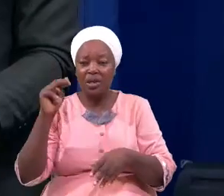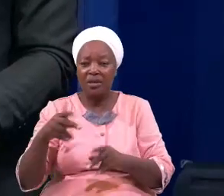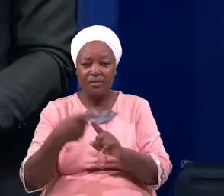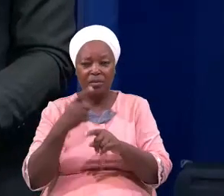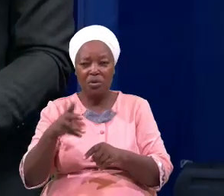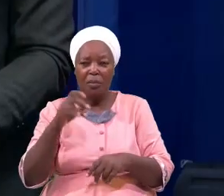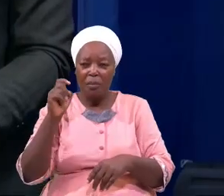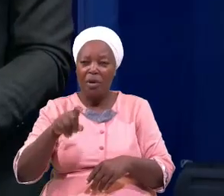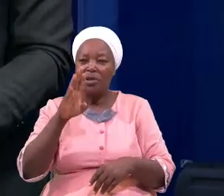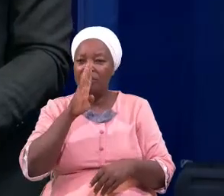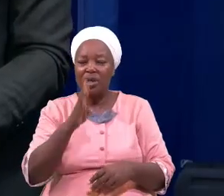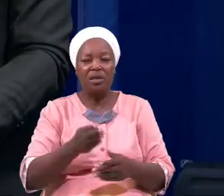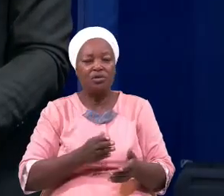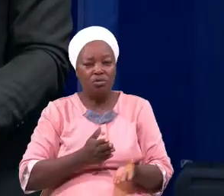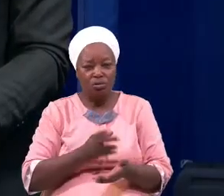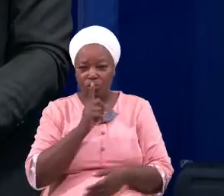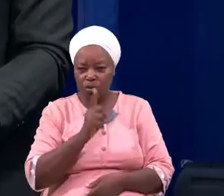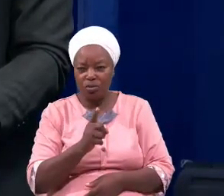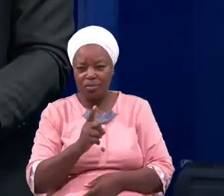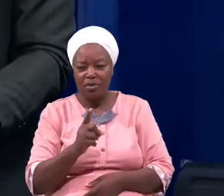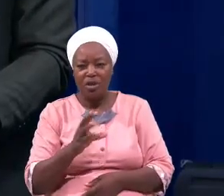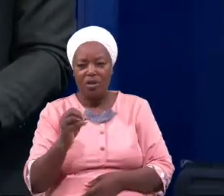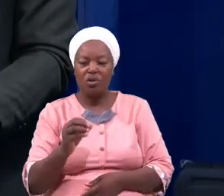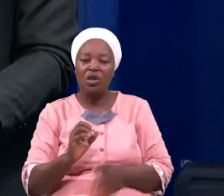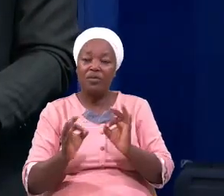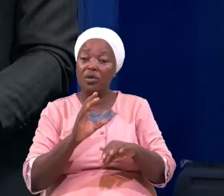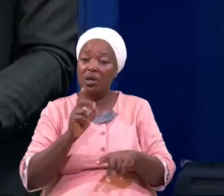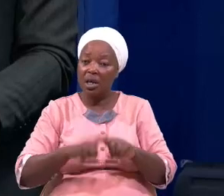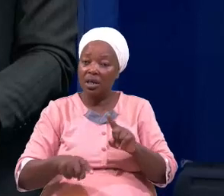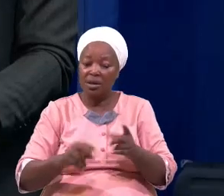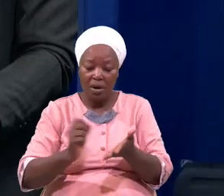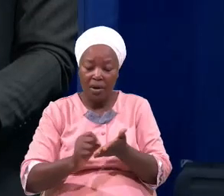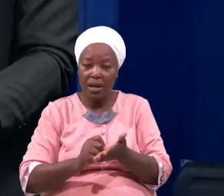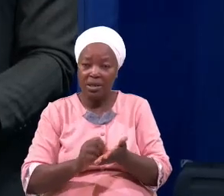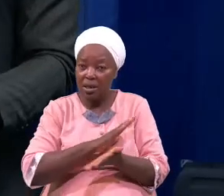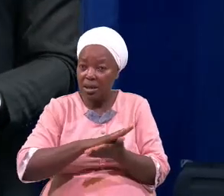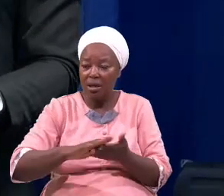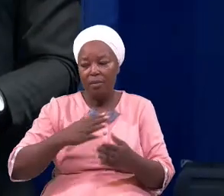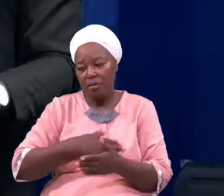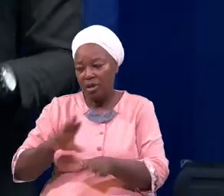If you cannot write very well, please, the counselors are there to help you.